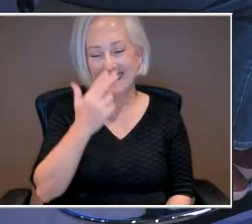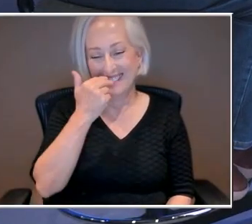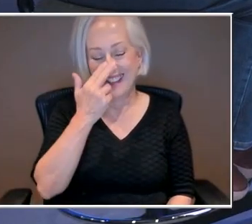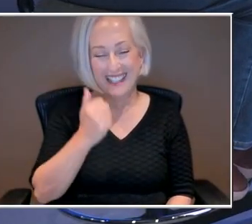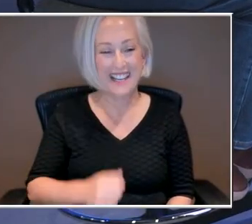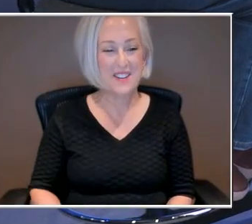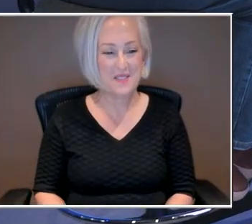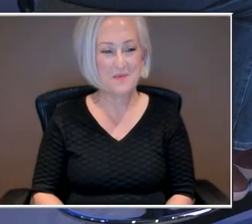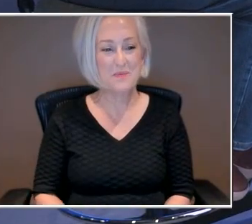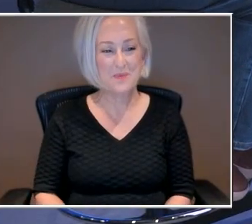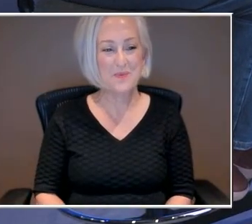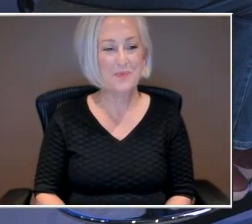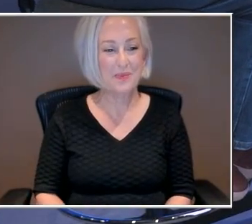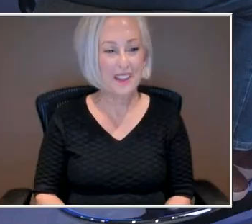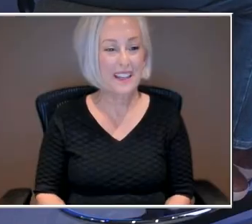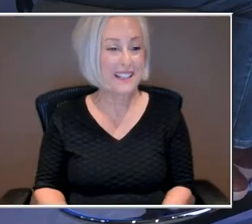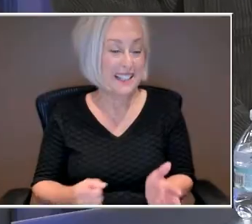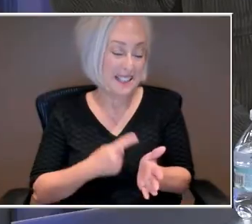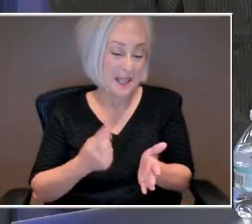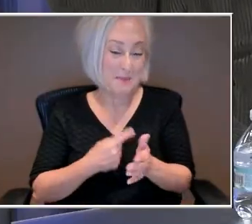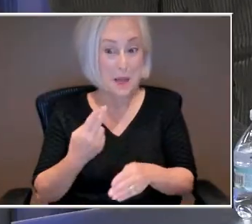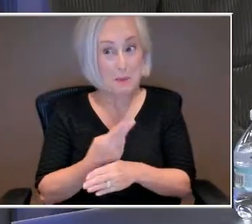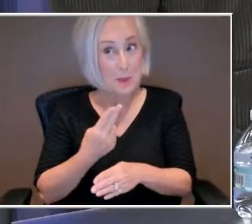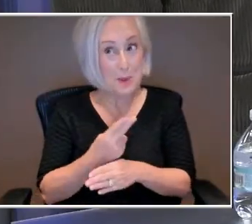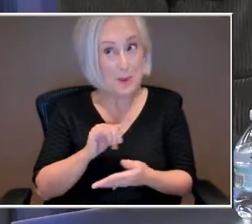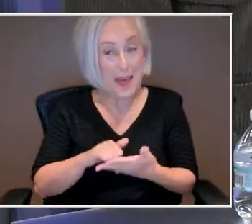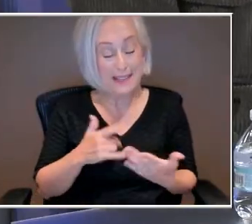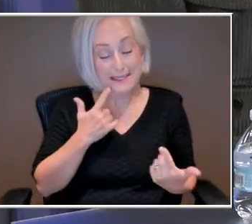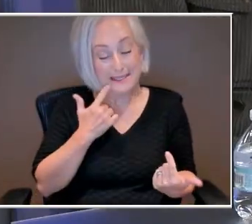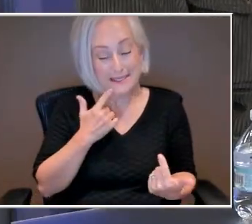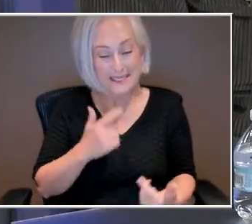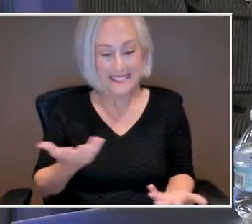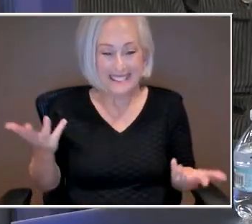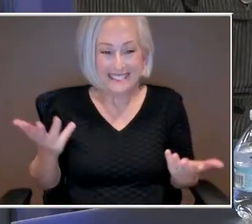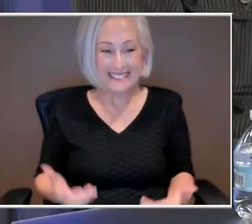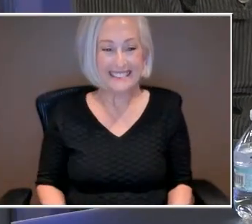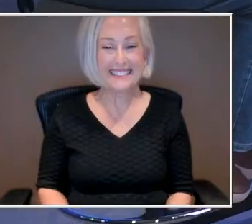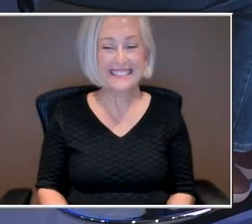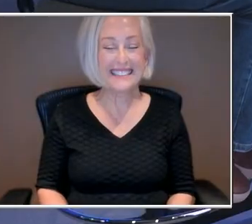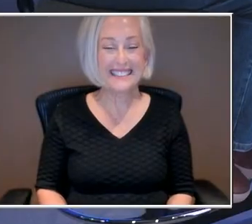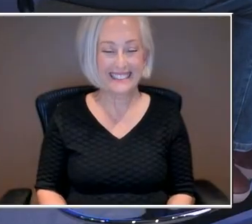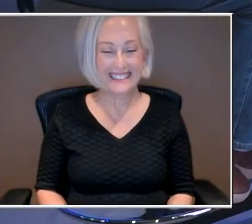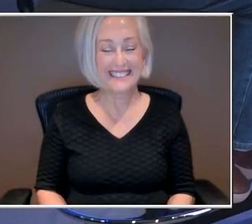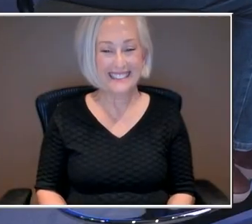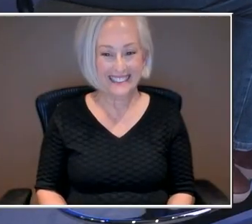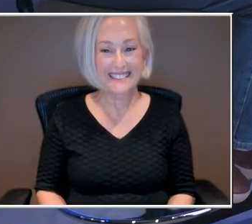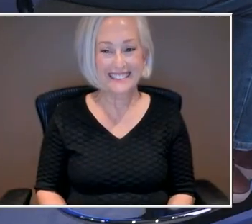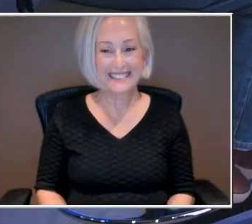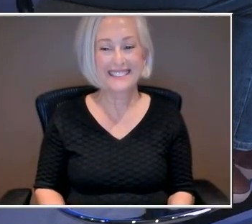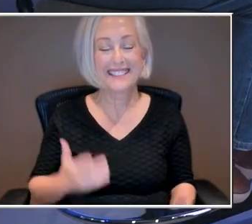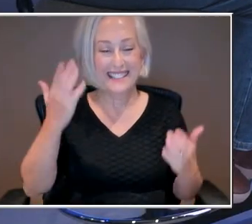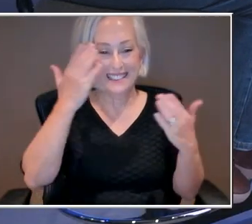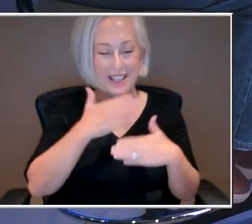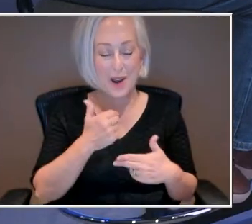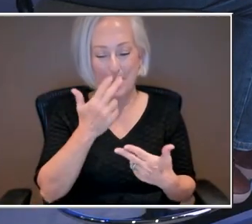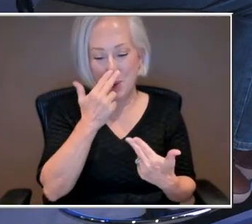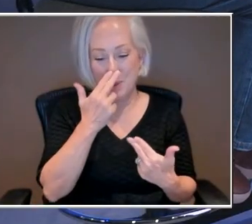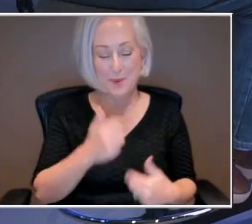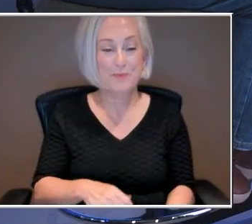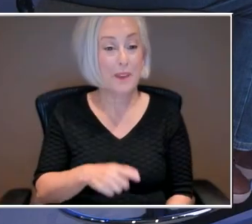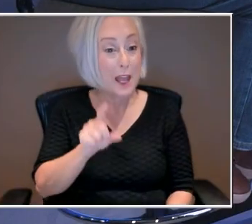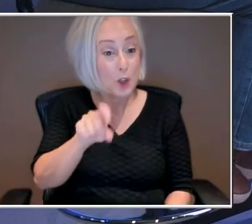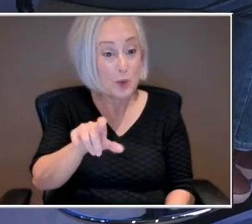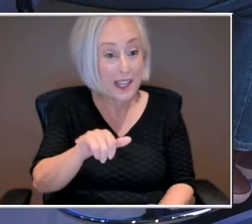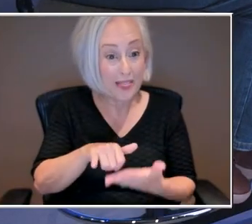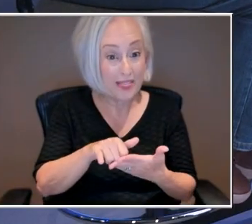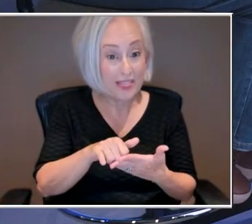use that sometimes more than we should. Use it, go for it, for sure. Dark humor is good, and you need it,